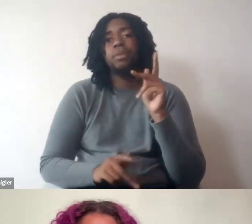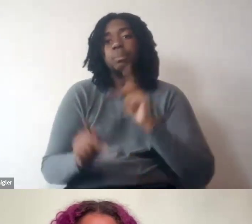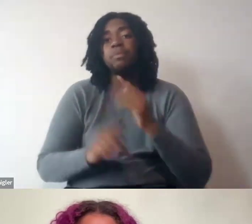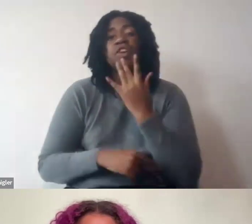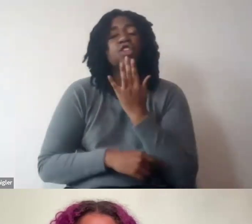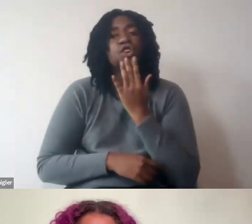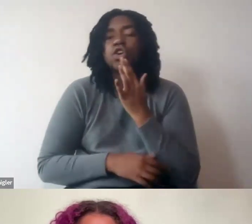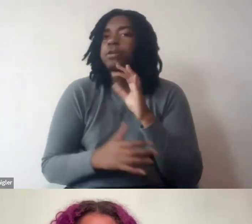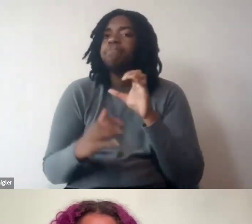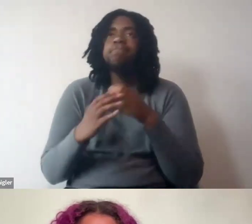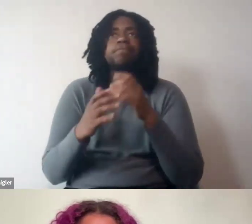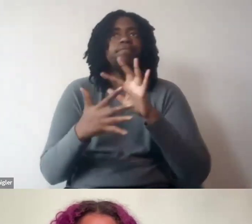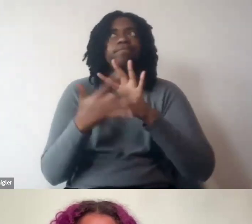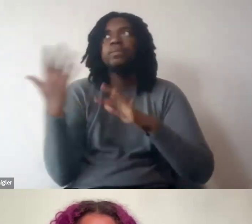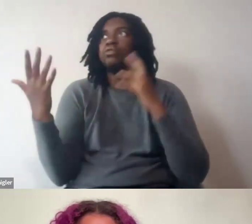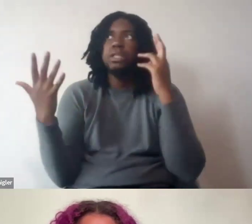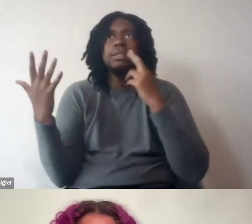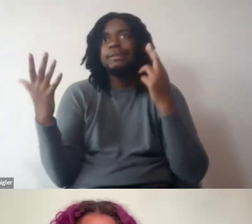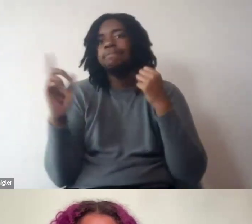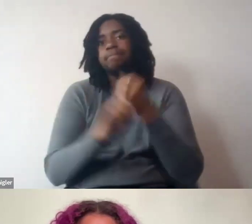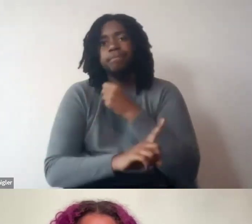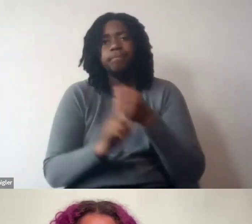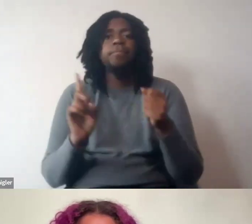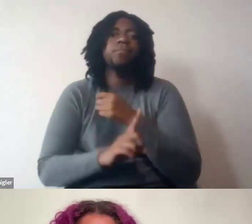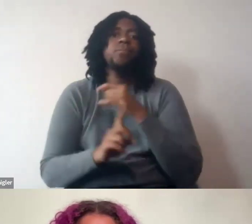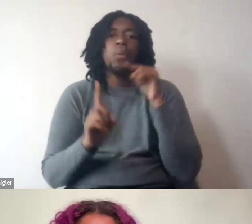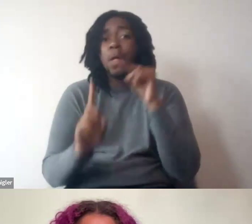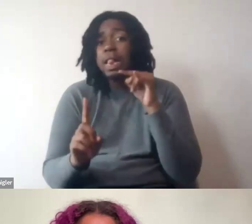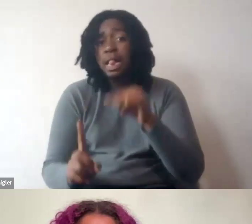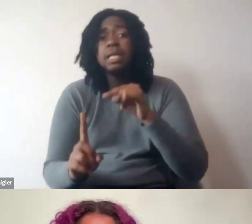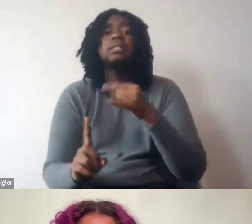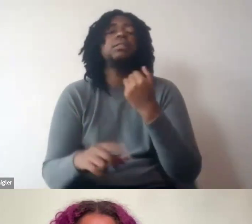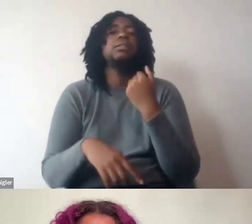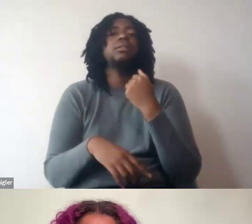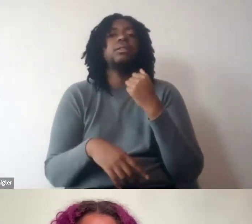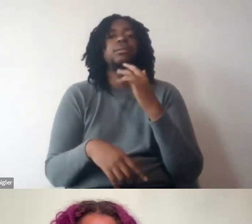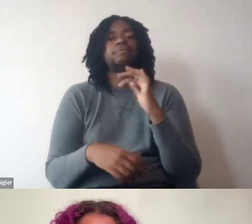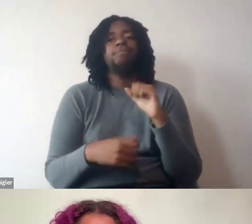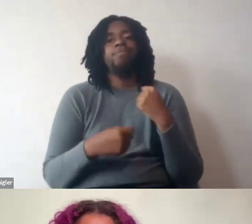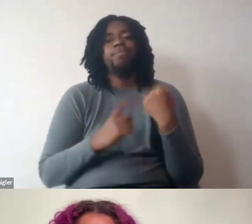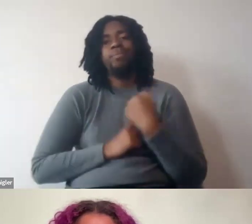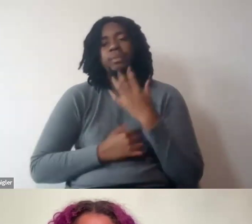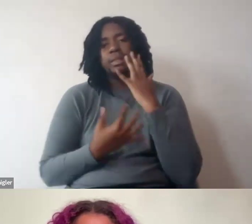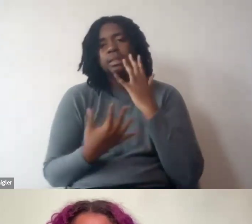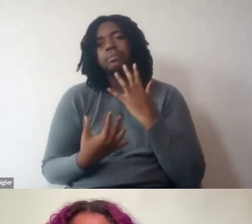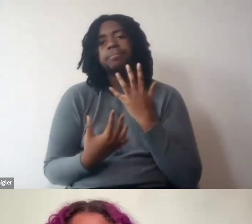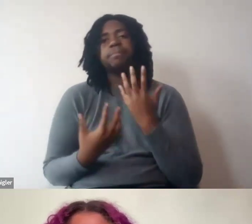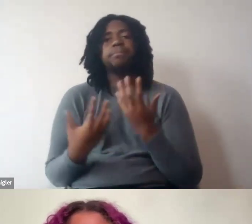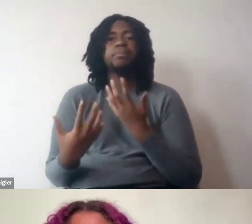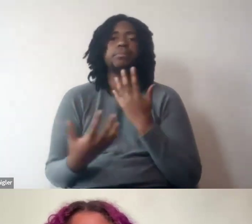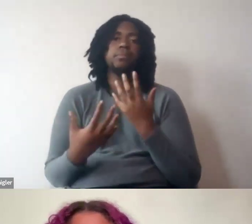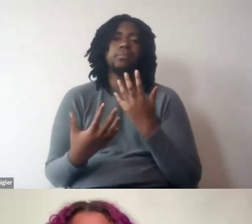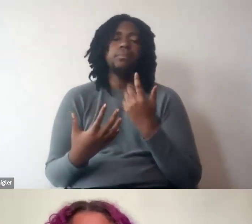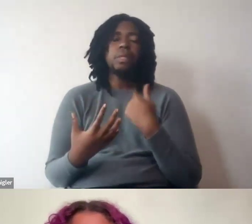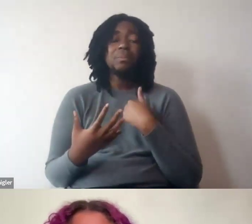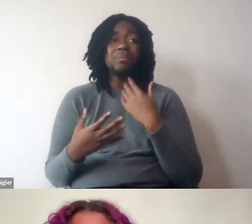attract, being bullied. And so it makes me sad that it makes me